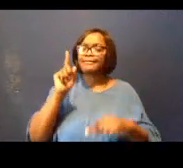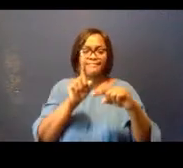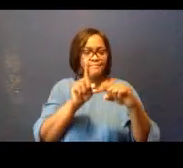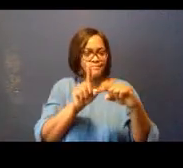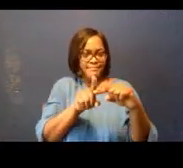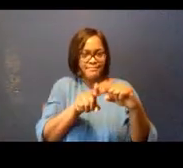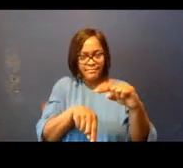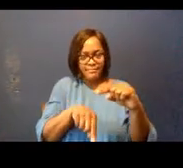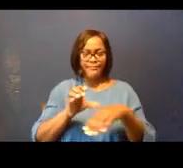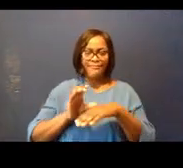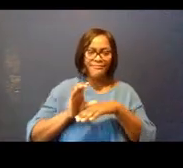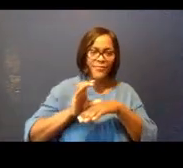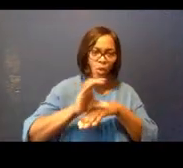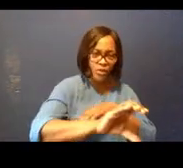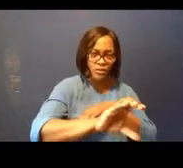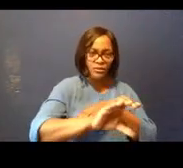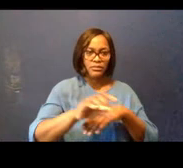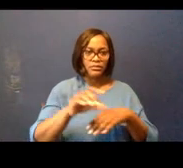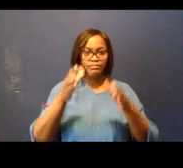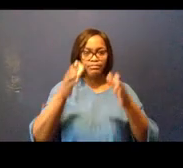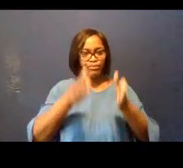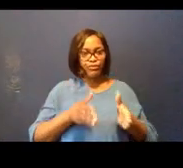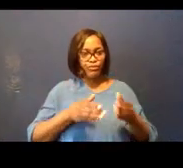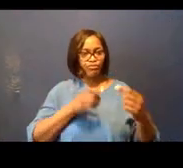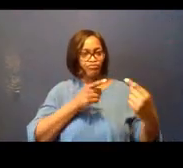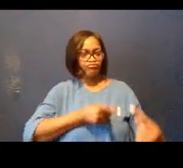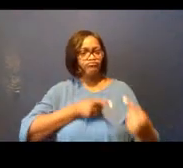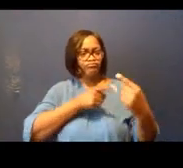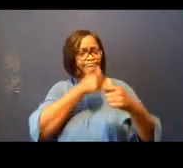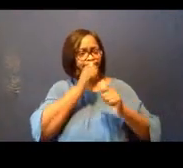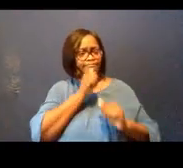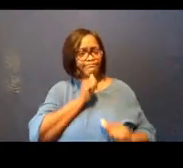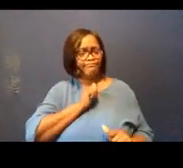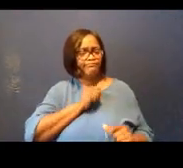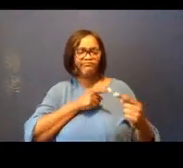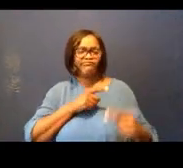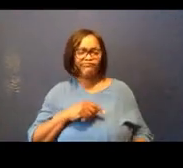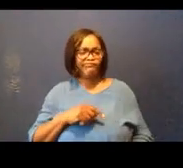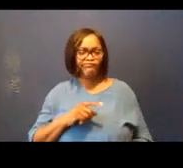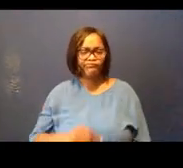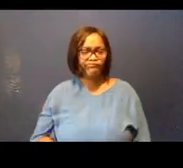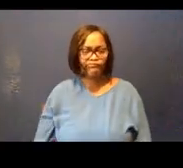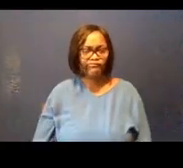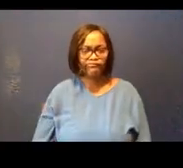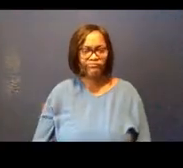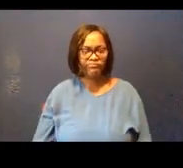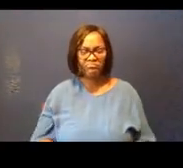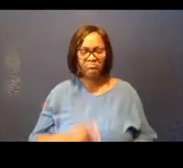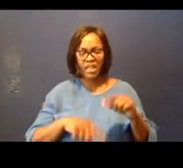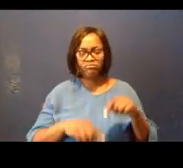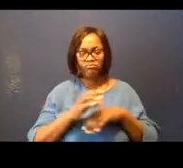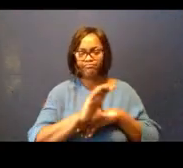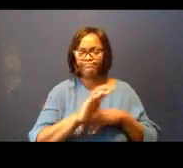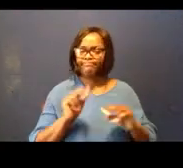mandate stating that all public housing had to be at least